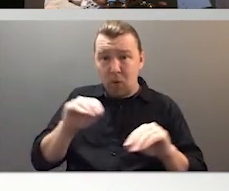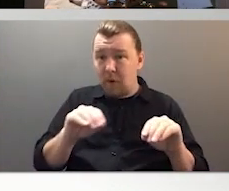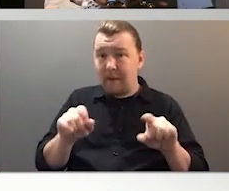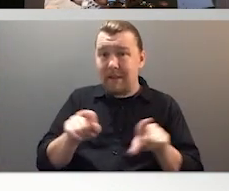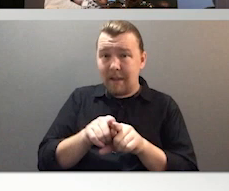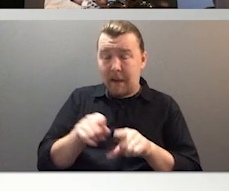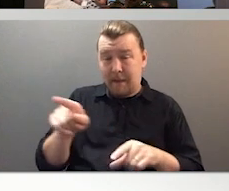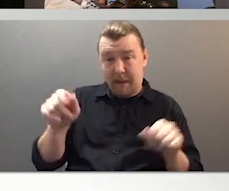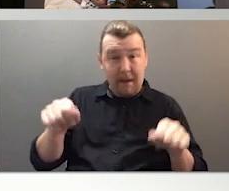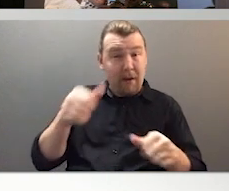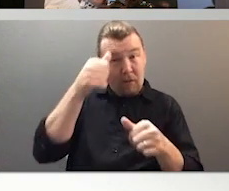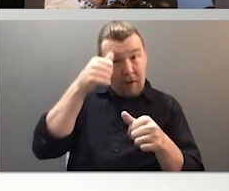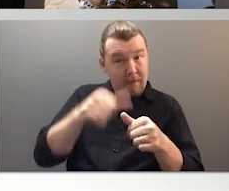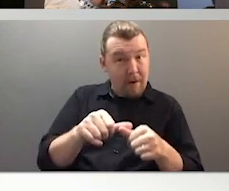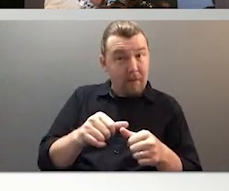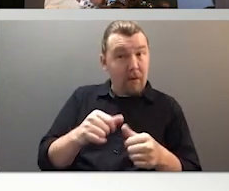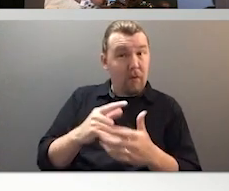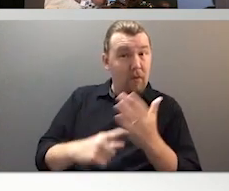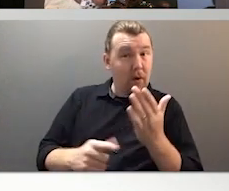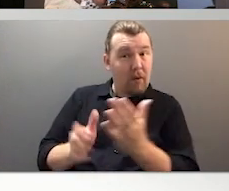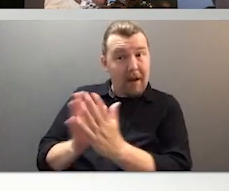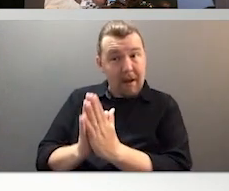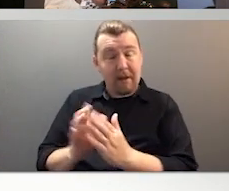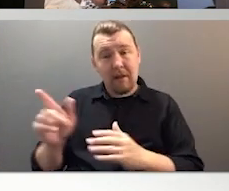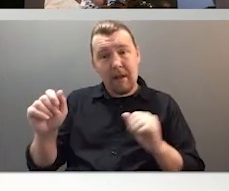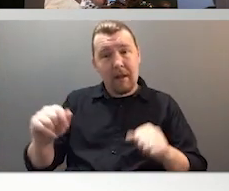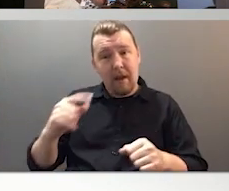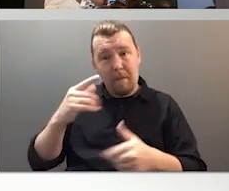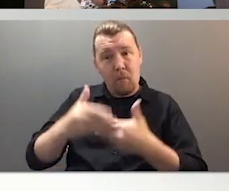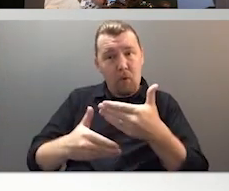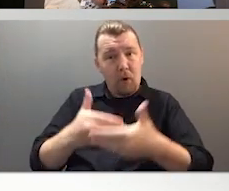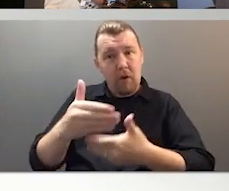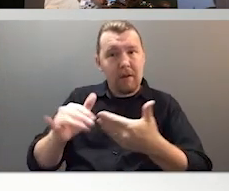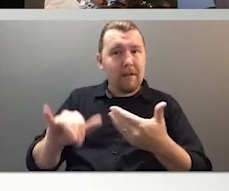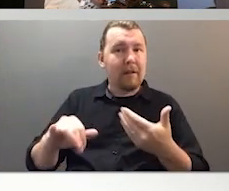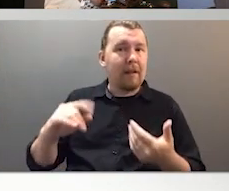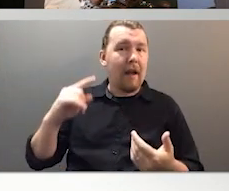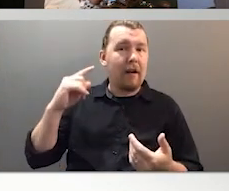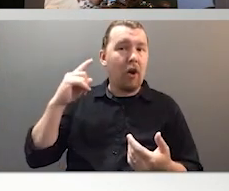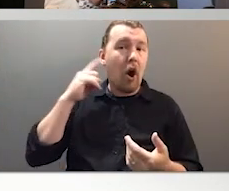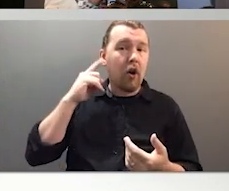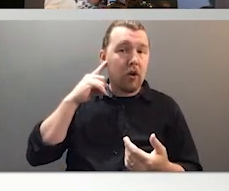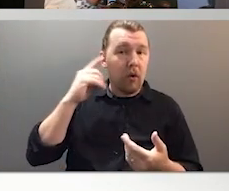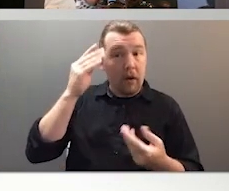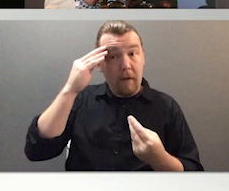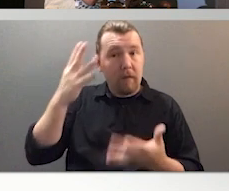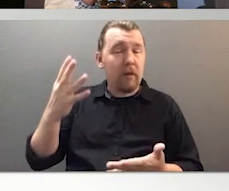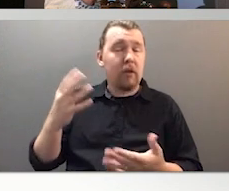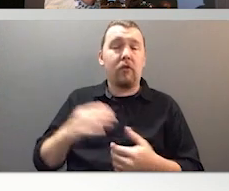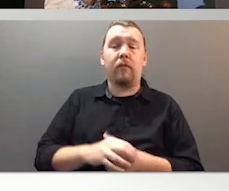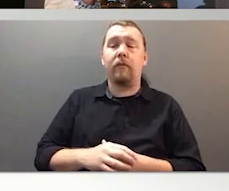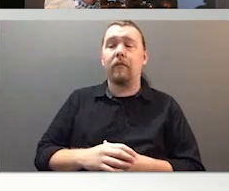remember what was asked? Can they process the auditory information? And that's all just from one task.